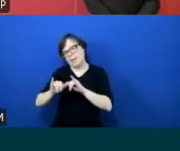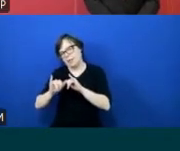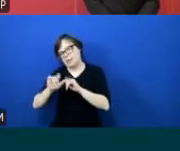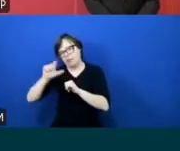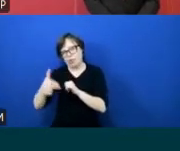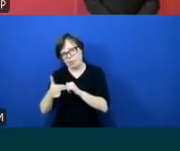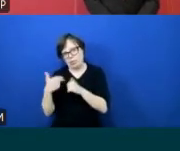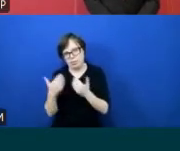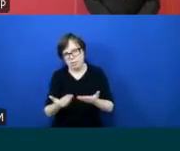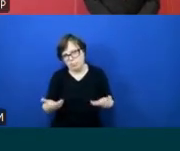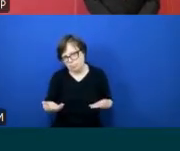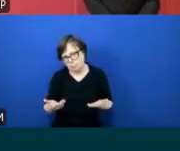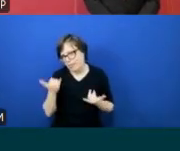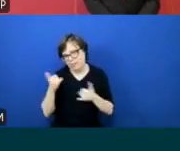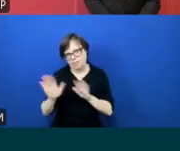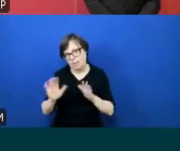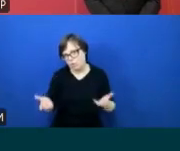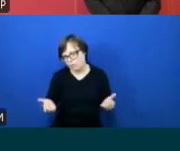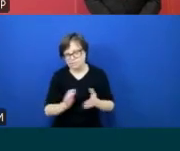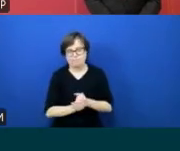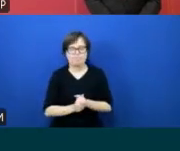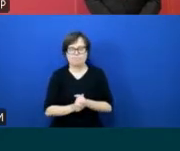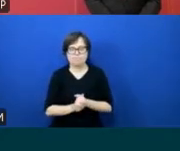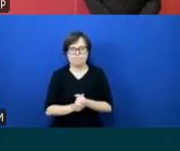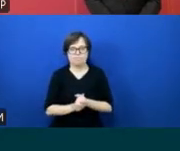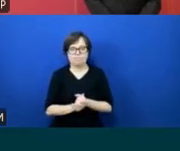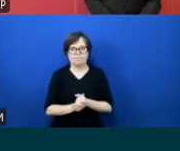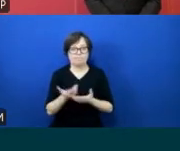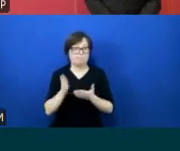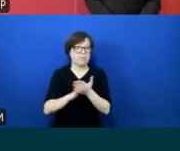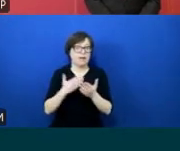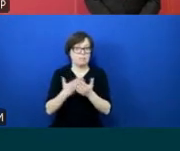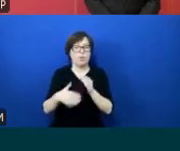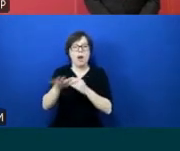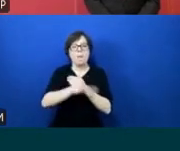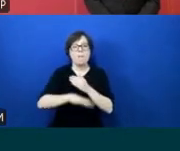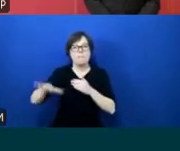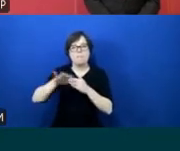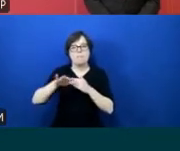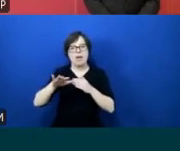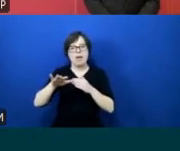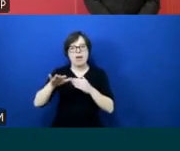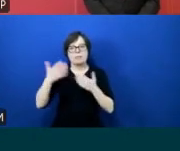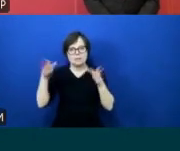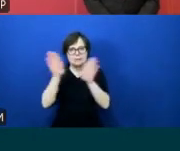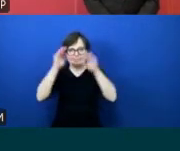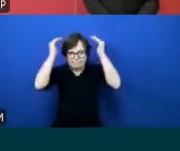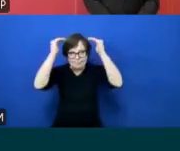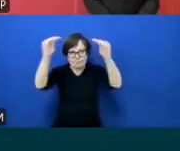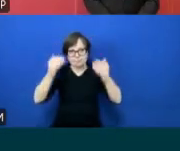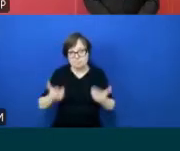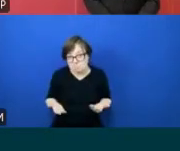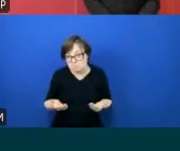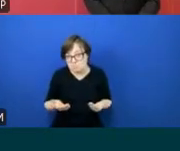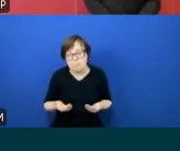pergolas, pavilions, sun sails is also helpful if it's not possible otherwise. Why I mentioned the